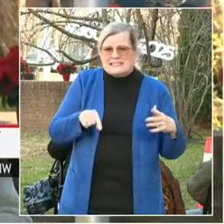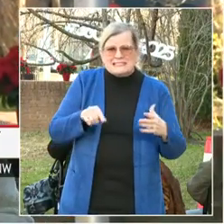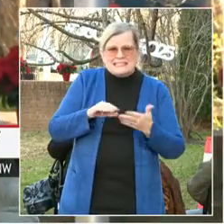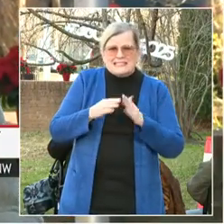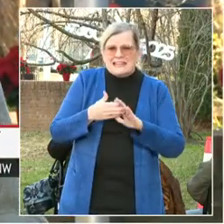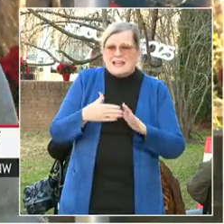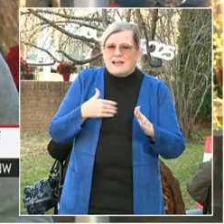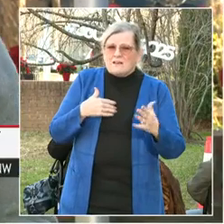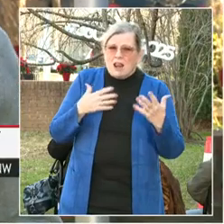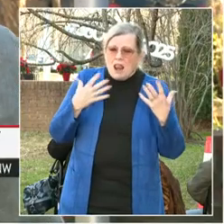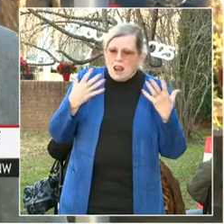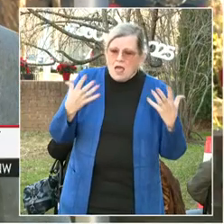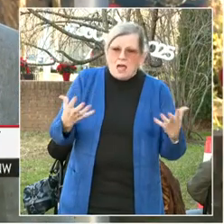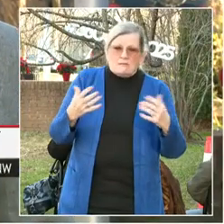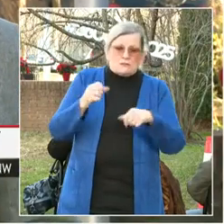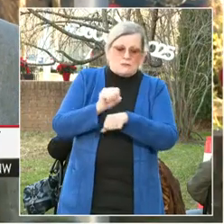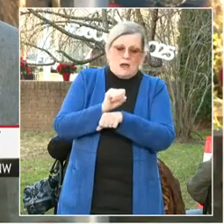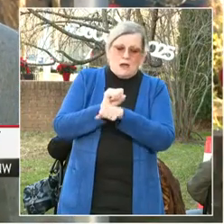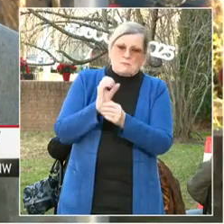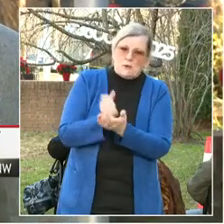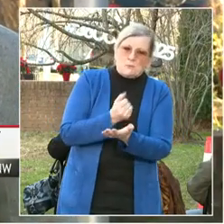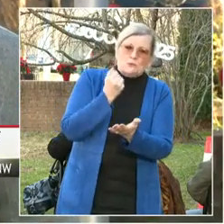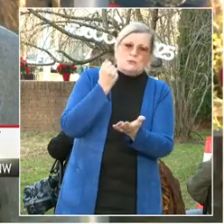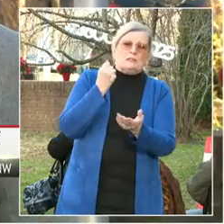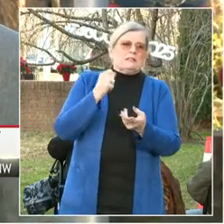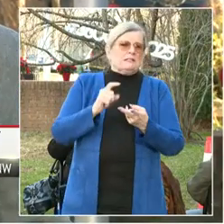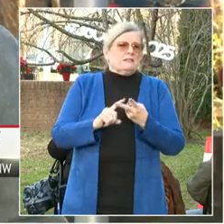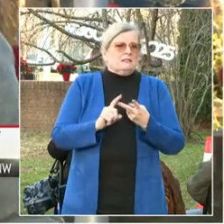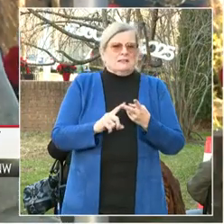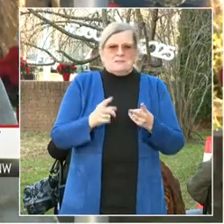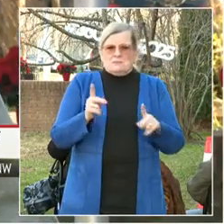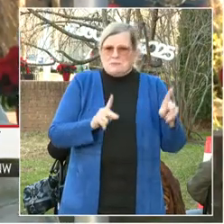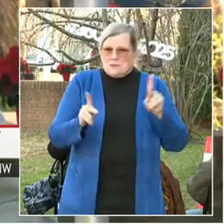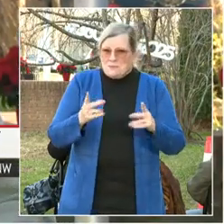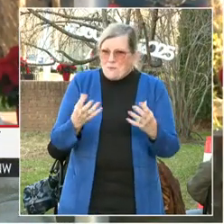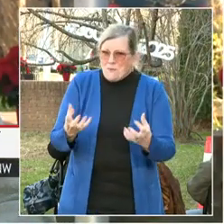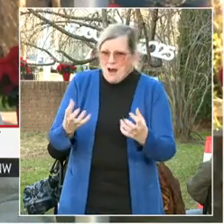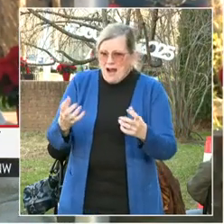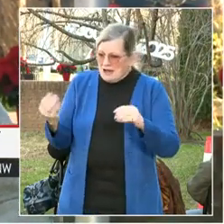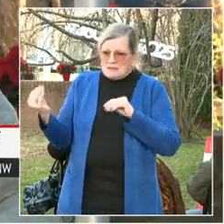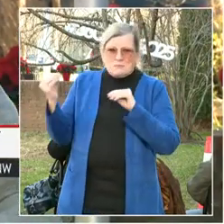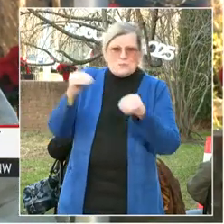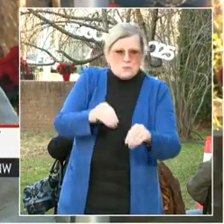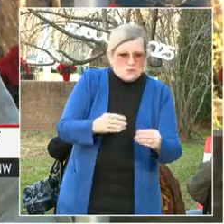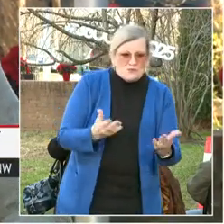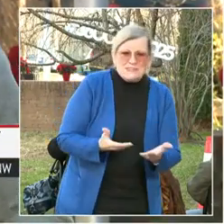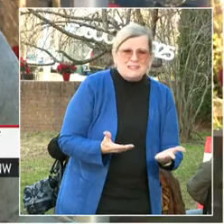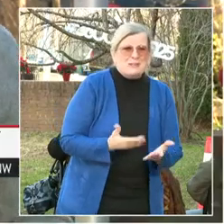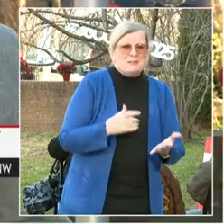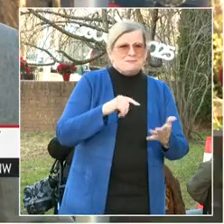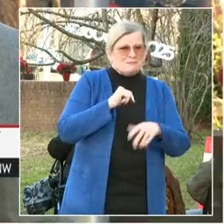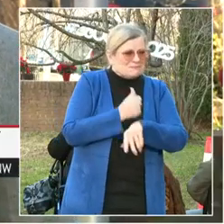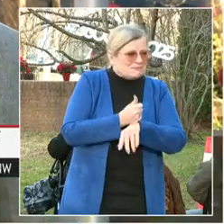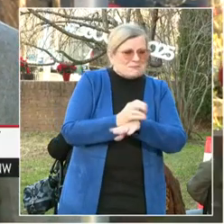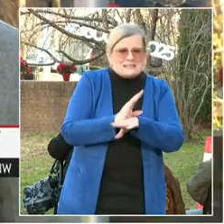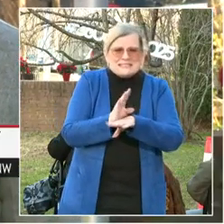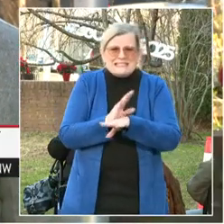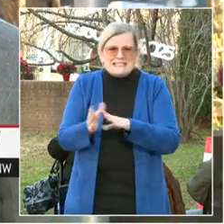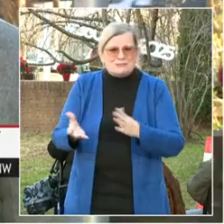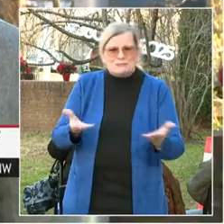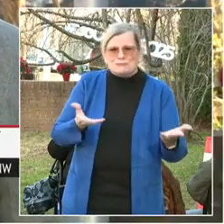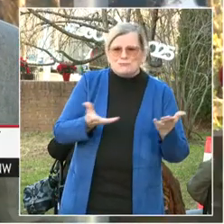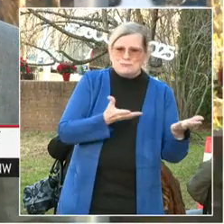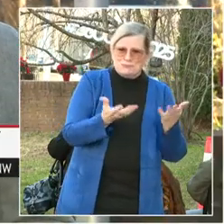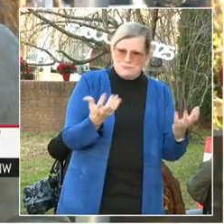of jobs and opportunity, and people want to live here and start their businesses here. And what that means when you're a city in